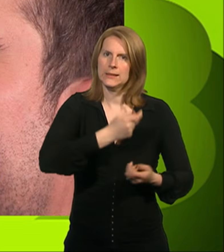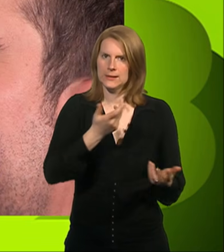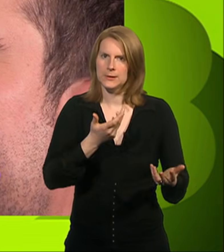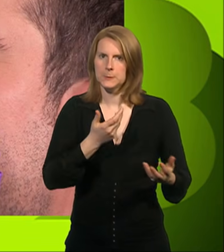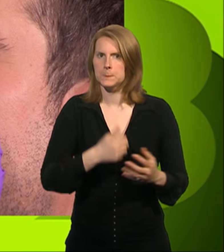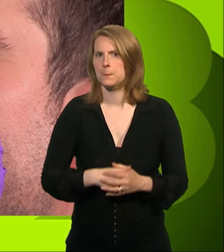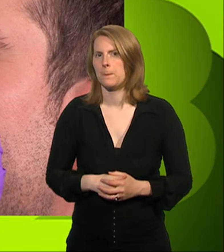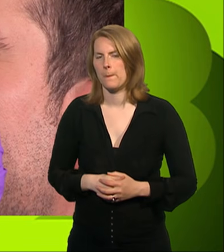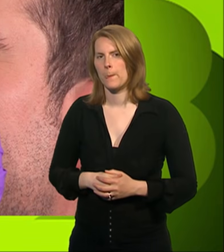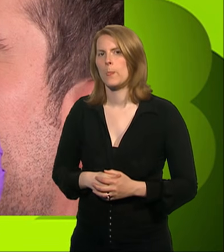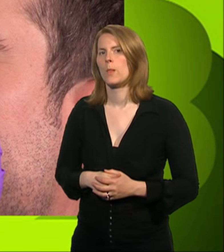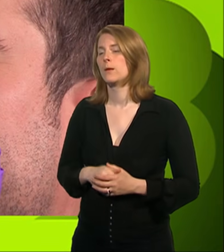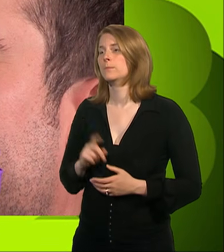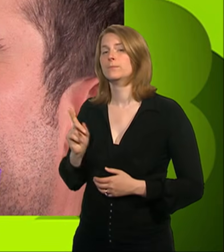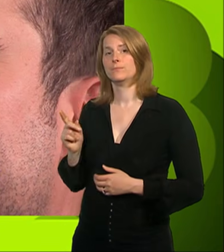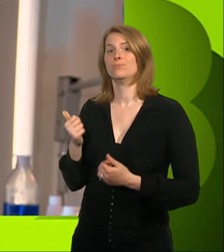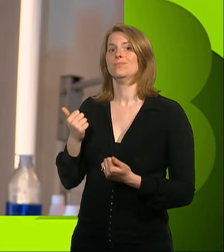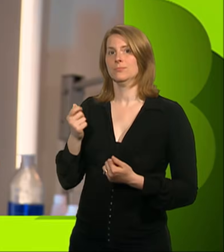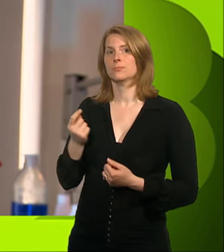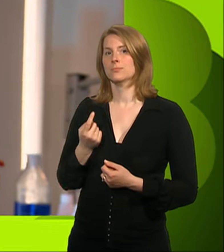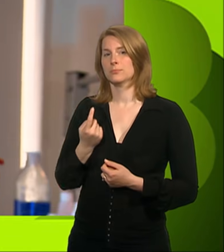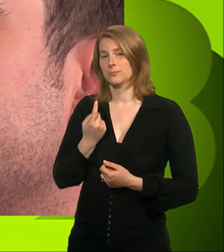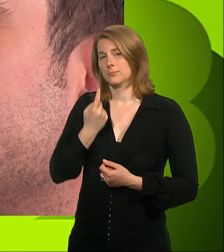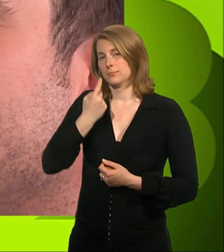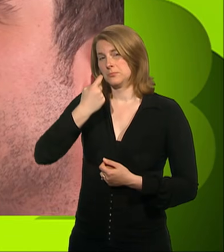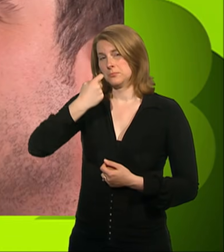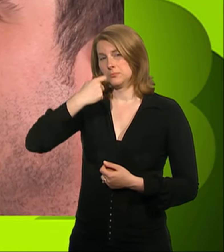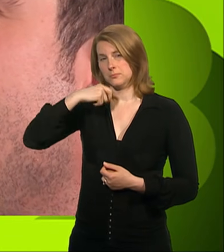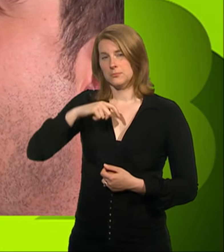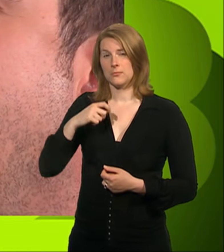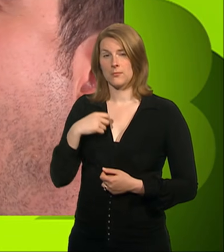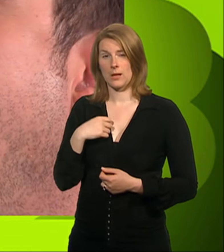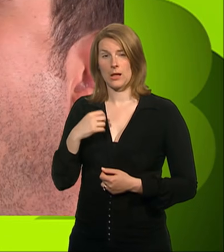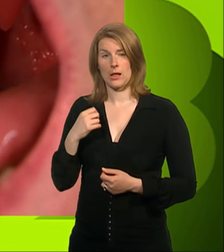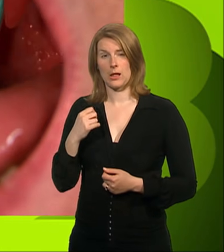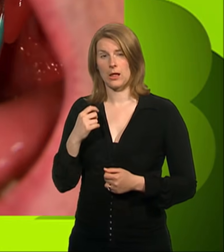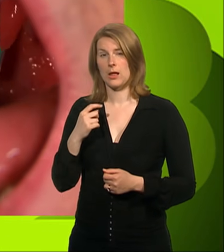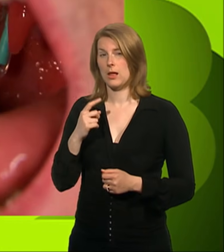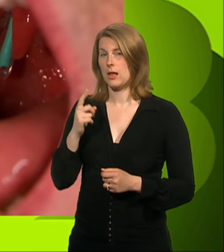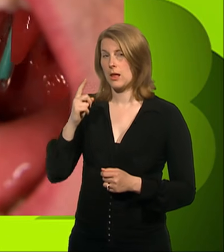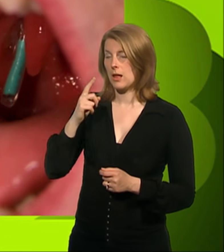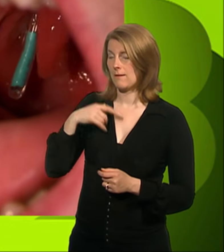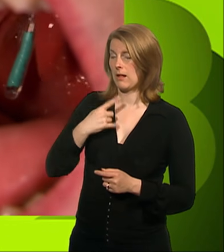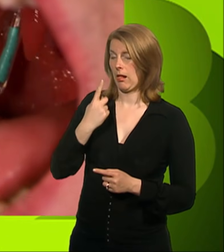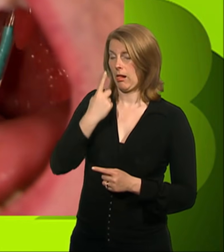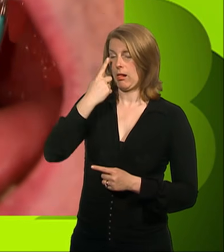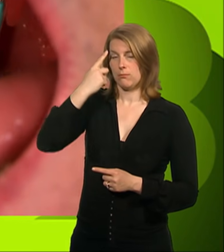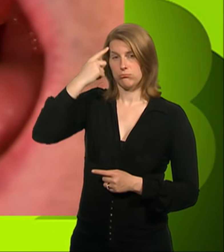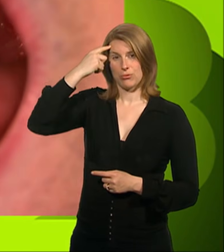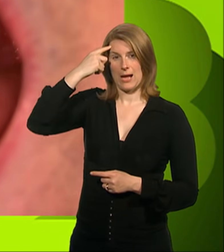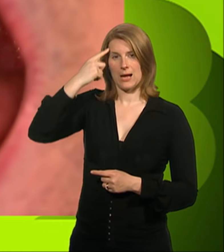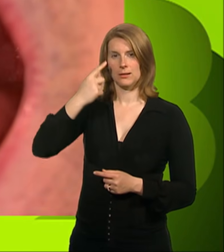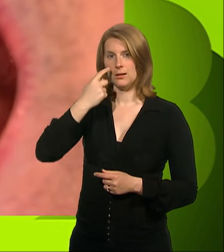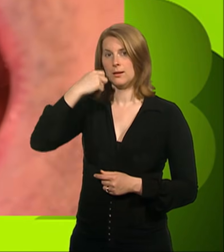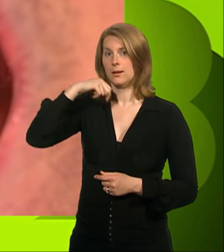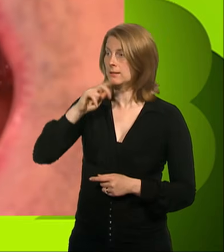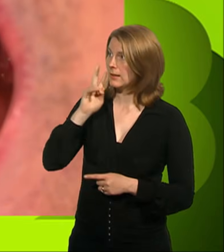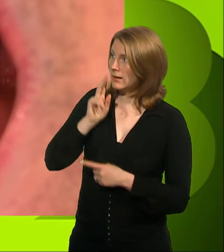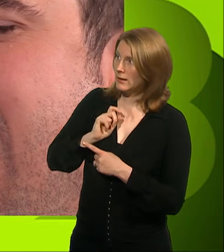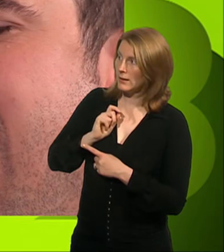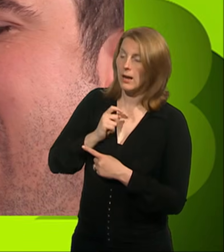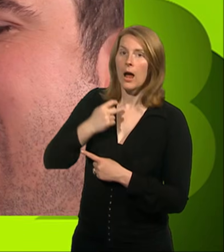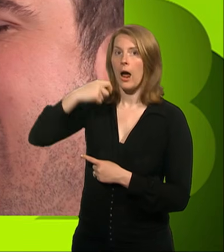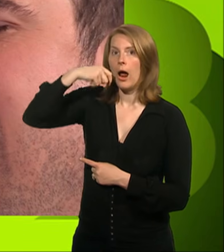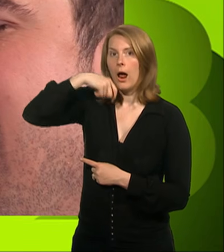right in the middle of my brain now. I'm not. So can you see it at the back of my throat? Open up. Yes. Right. The tip is right at the back of your